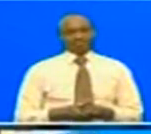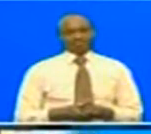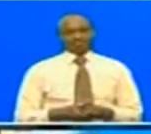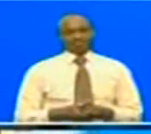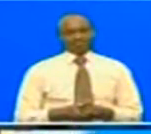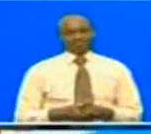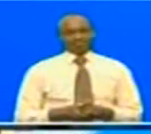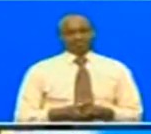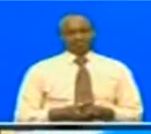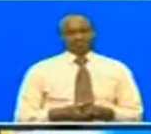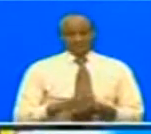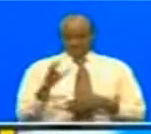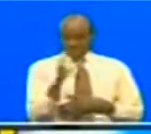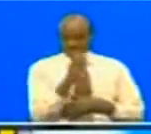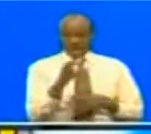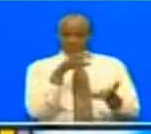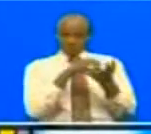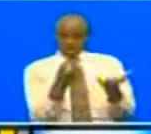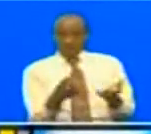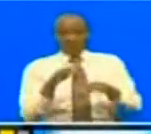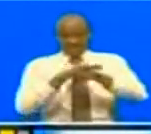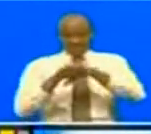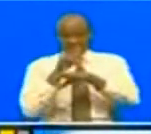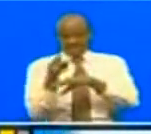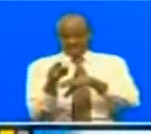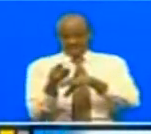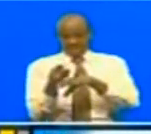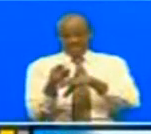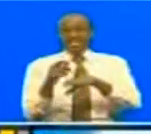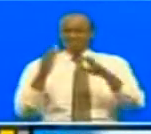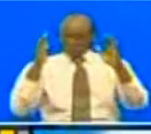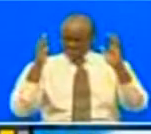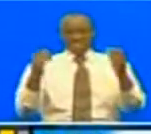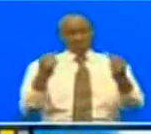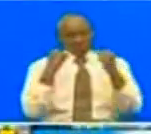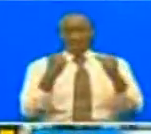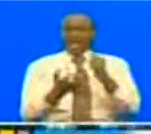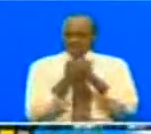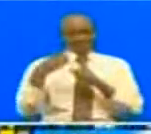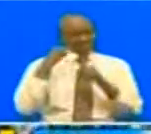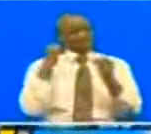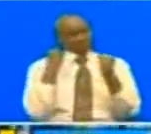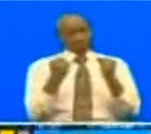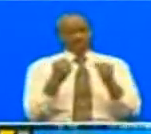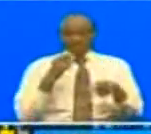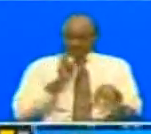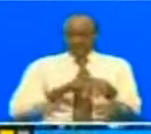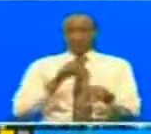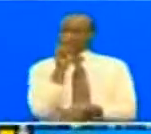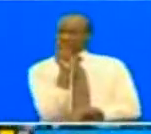Our beer position, particularly in Africa, is a huge strength of this company. So when I look